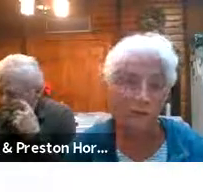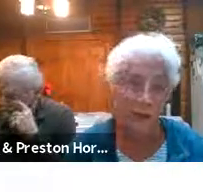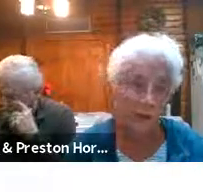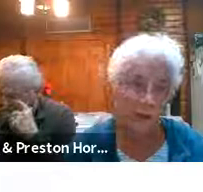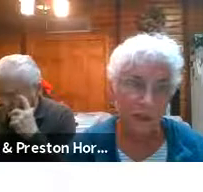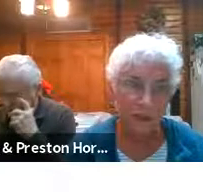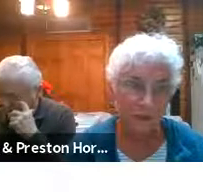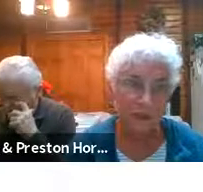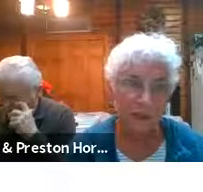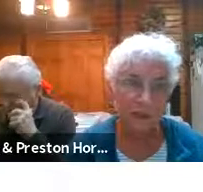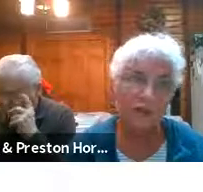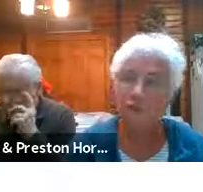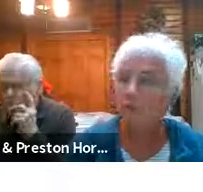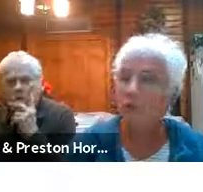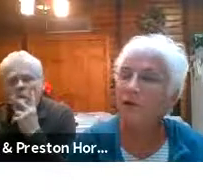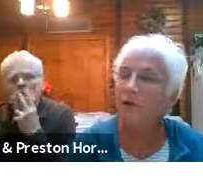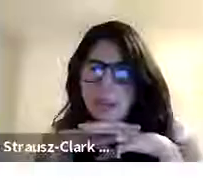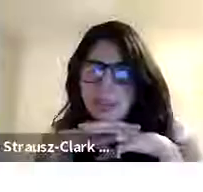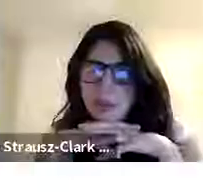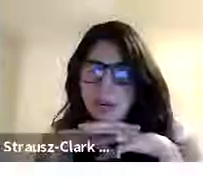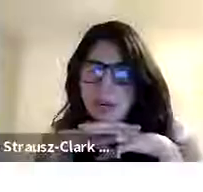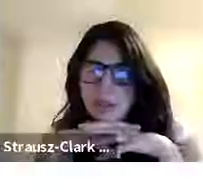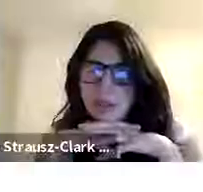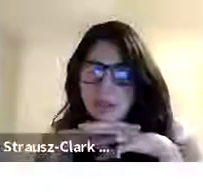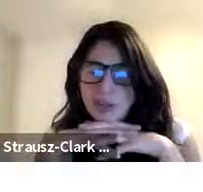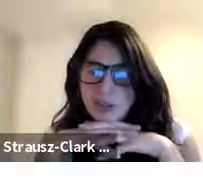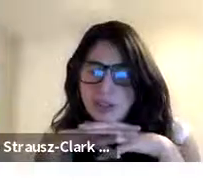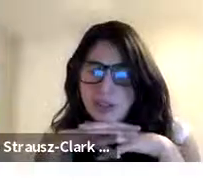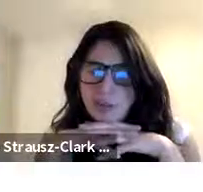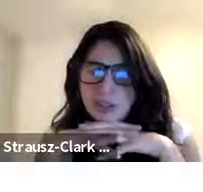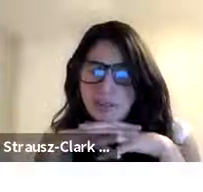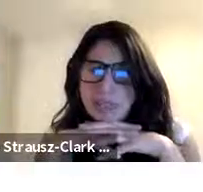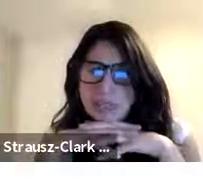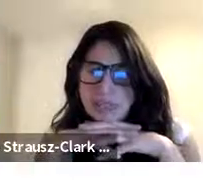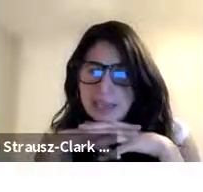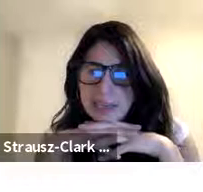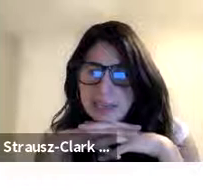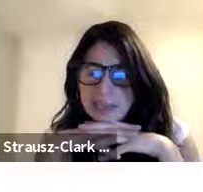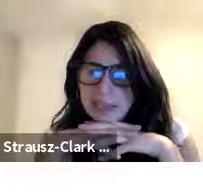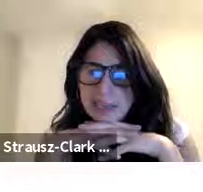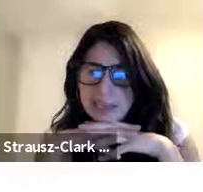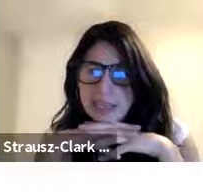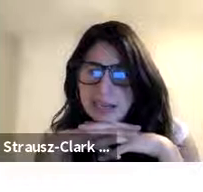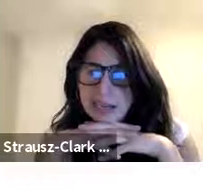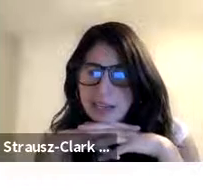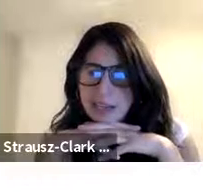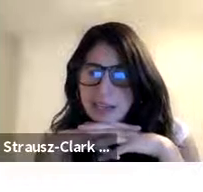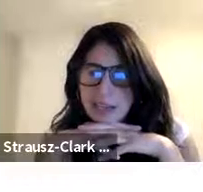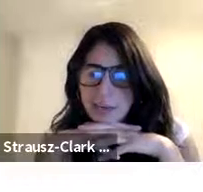would fit into any of this. Okay, that's a great question. So in looking at what's missing in these things, it's